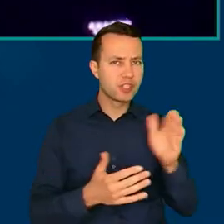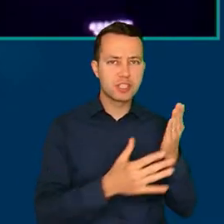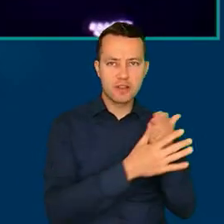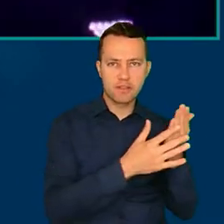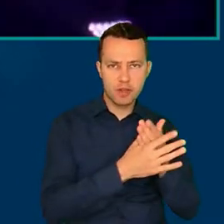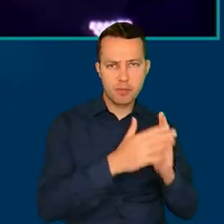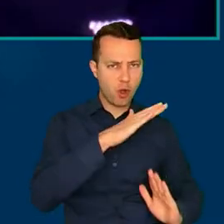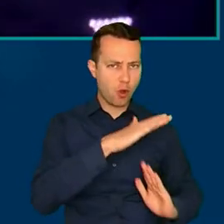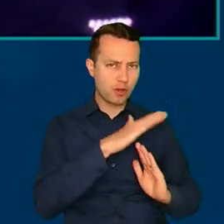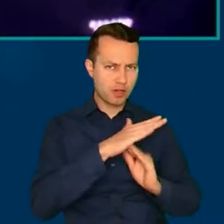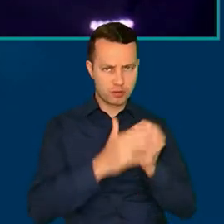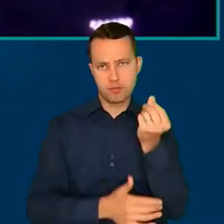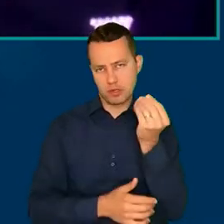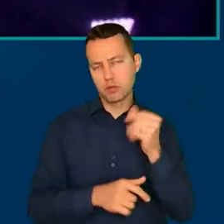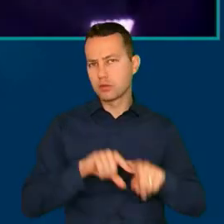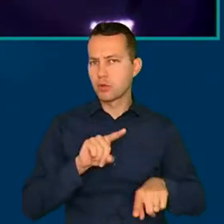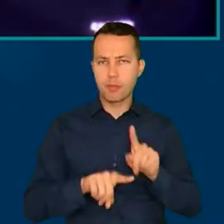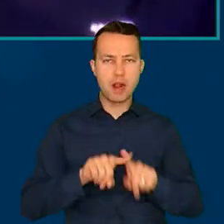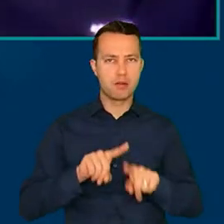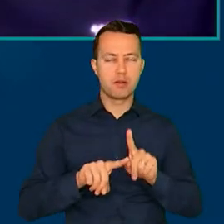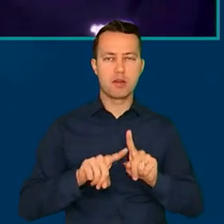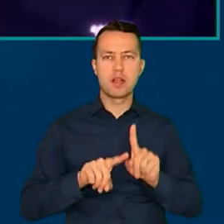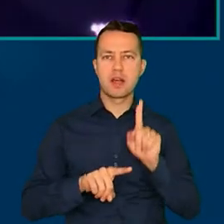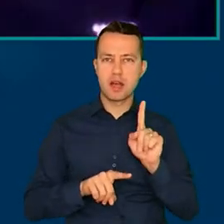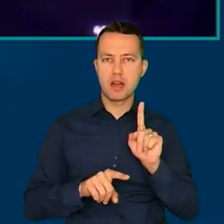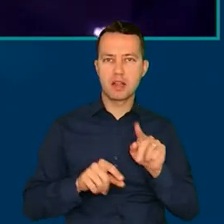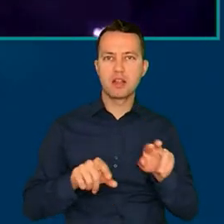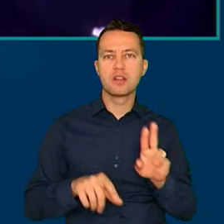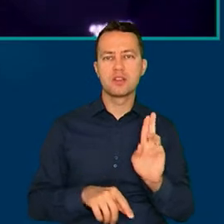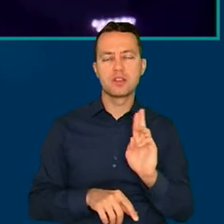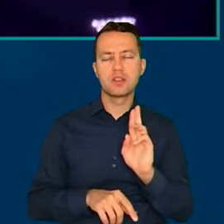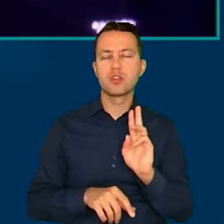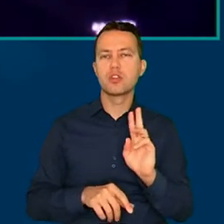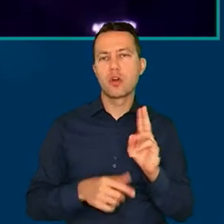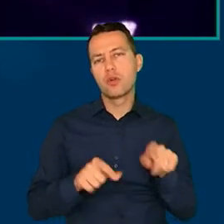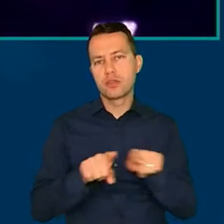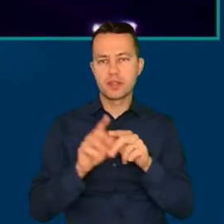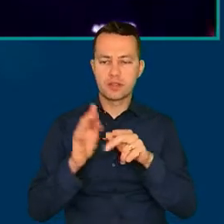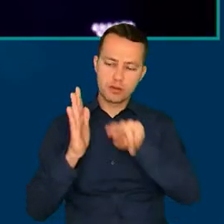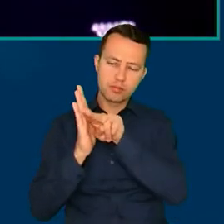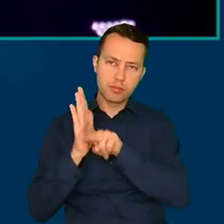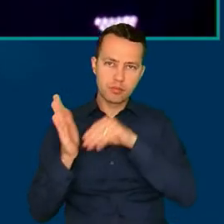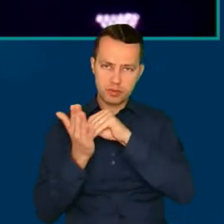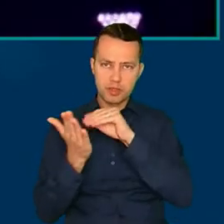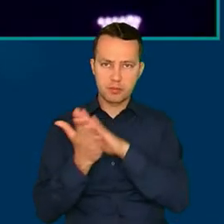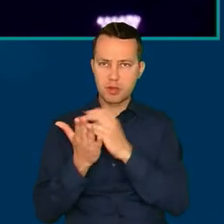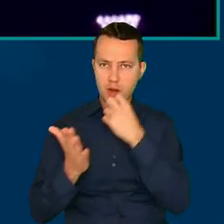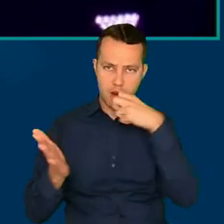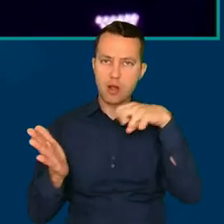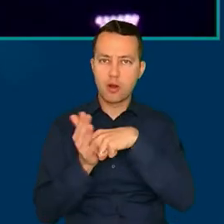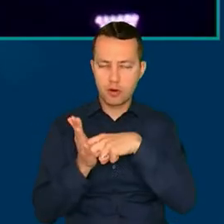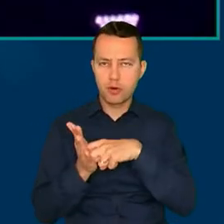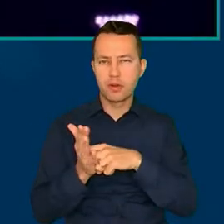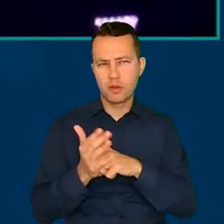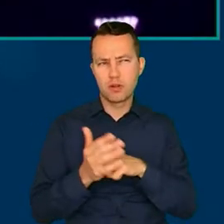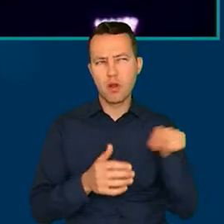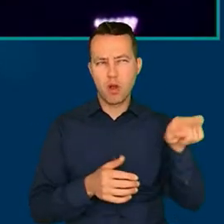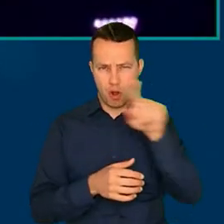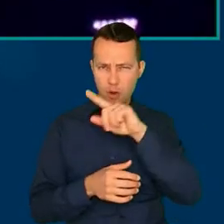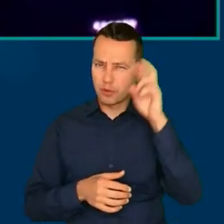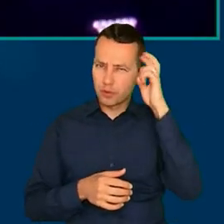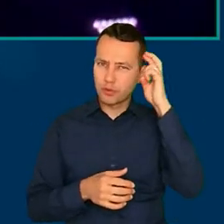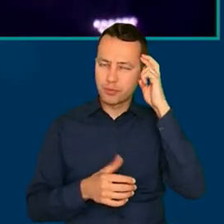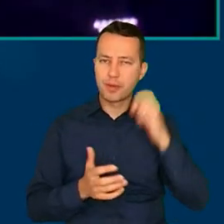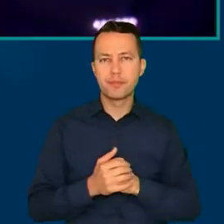course, every company has a limited funds, and the authors of the guidance